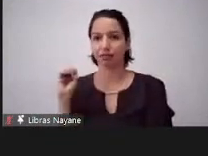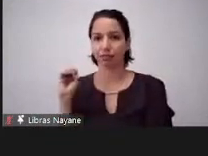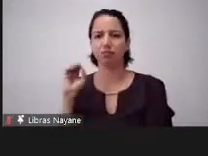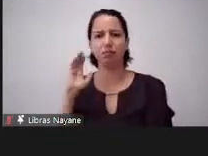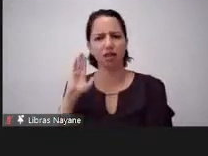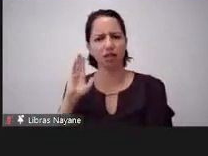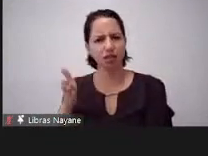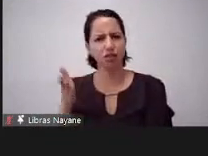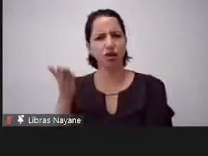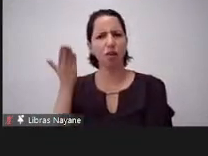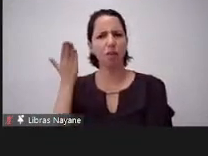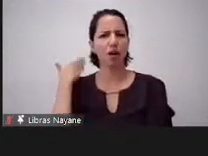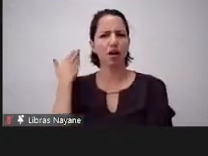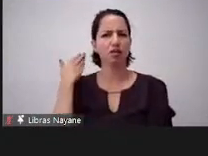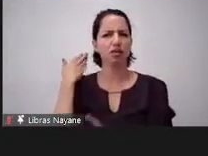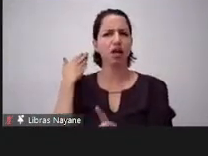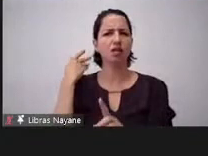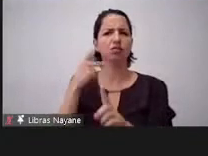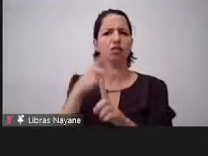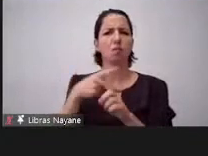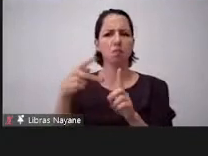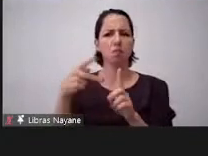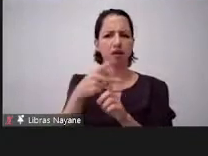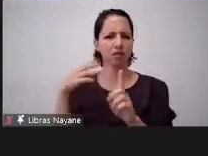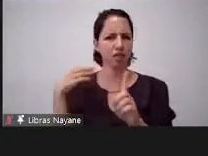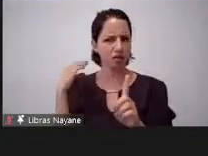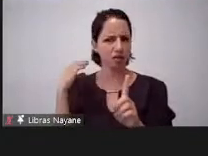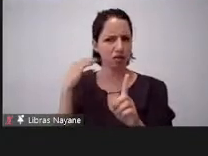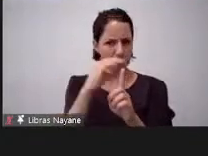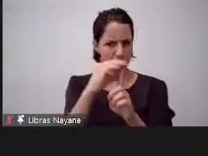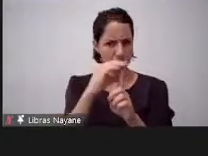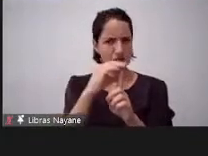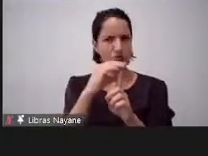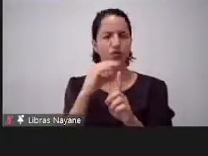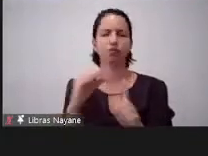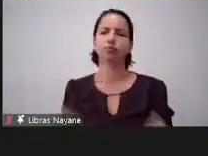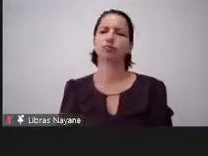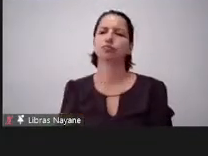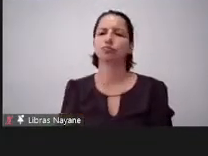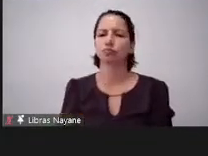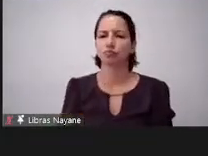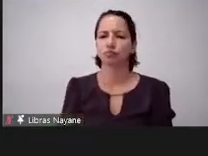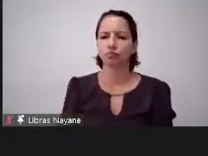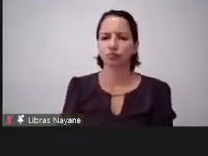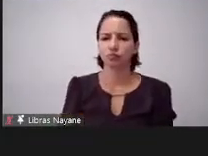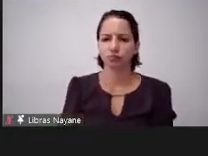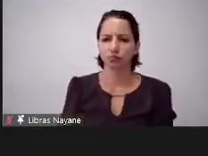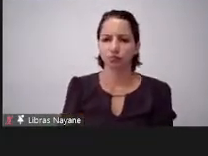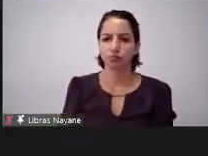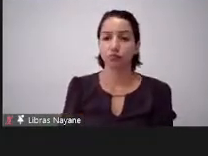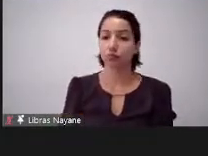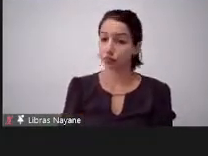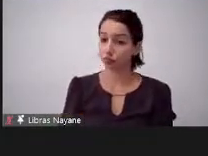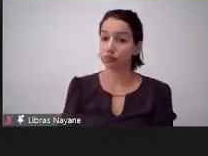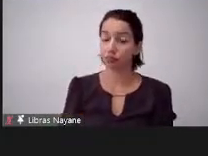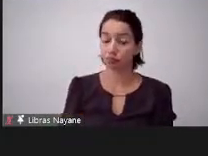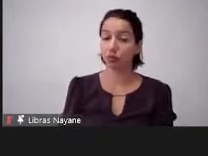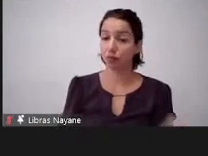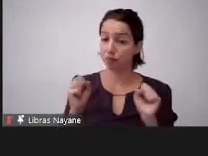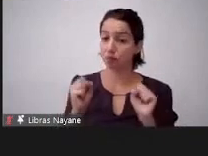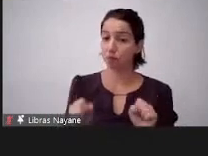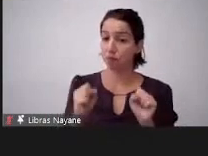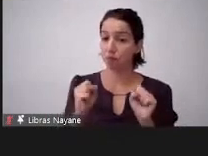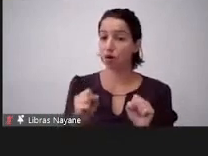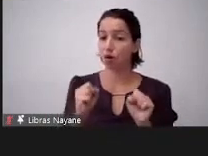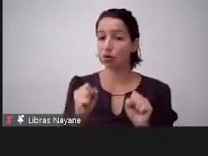£2,880 and receive a tax rebate on that as if they were a taxpayer. So there is a sort of bonus